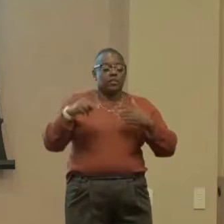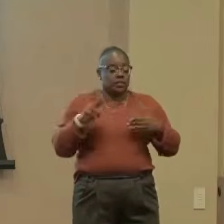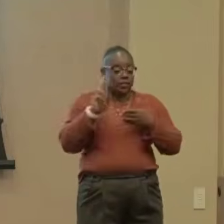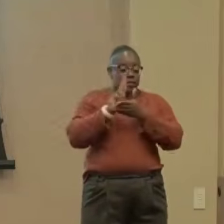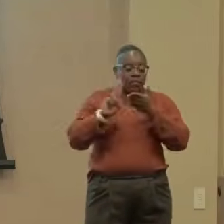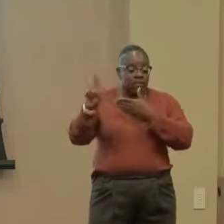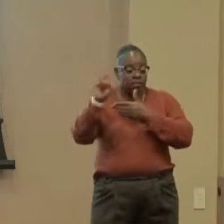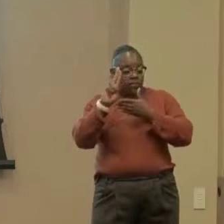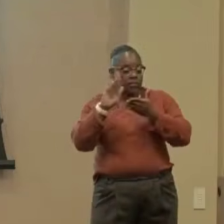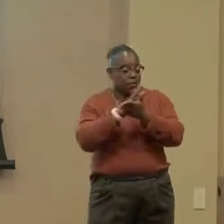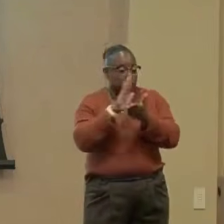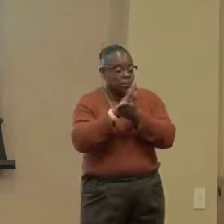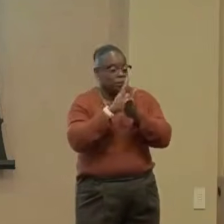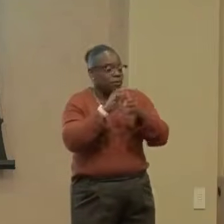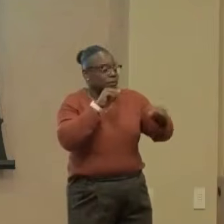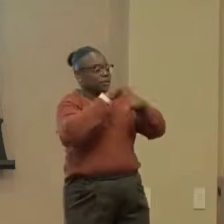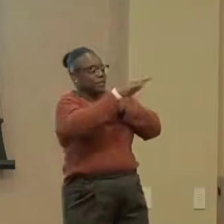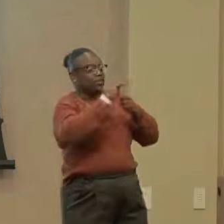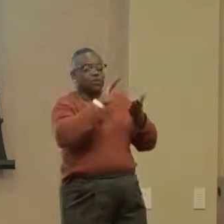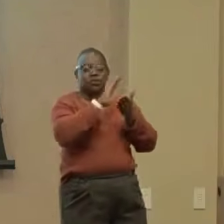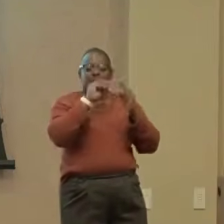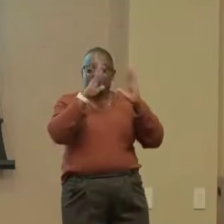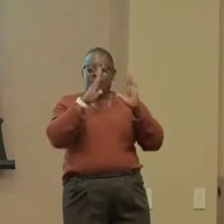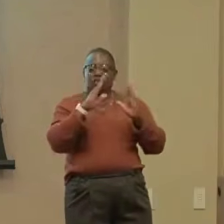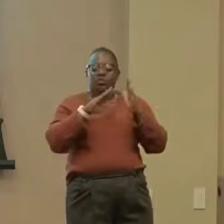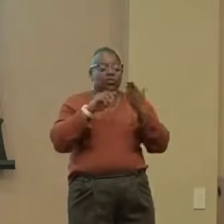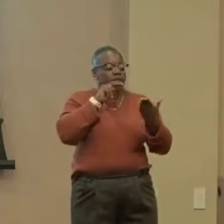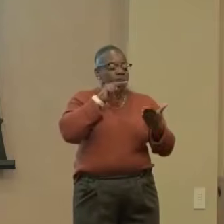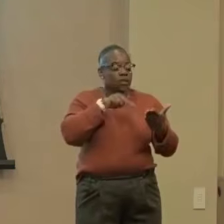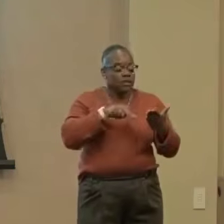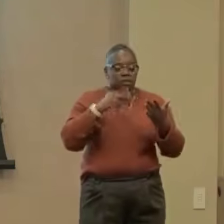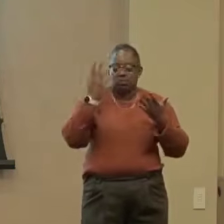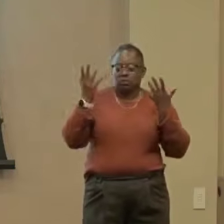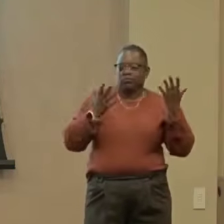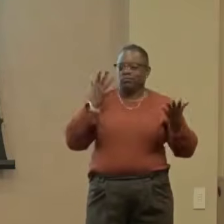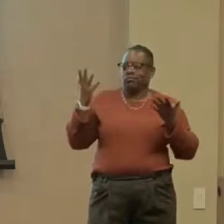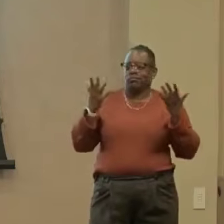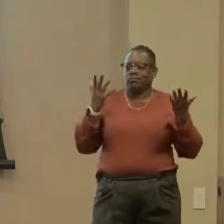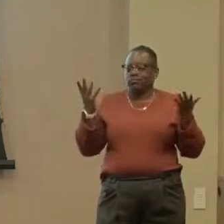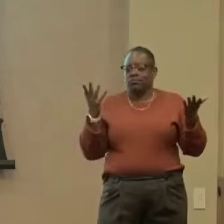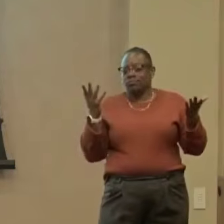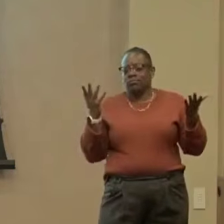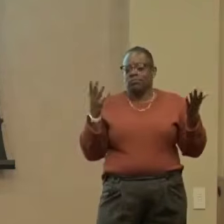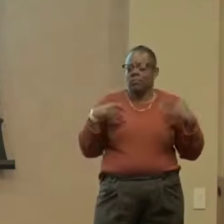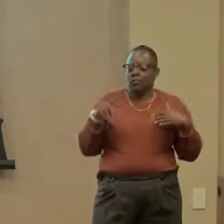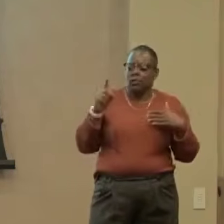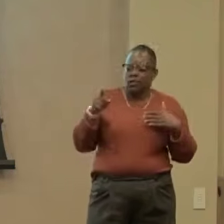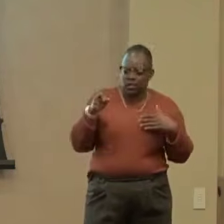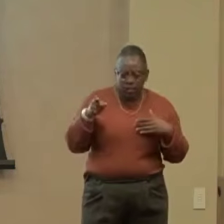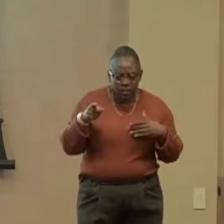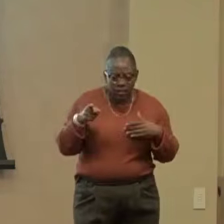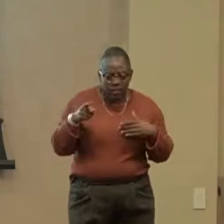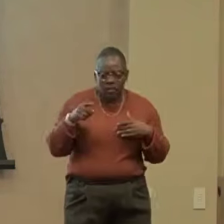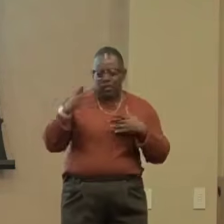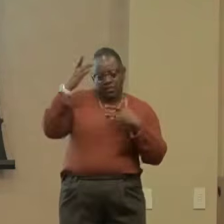the paperwork to the teacher for the accommodations. So the teacher just was taking like her word, like,